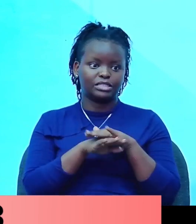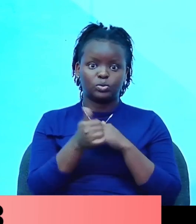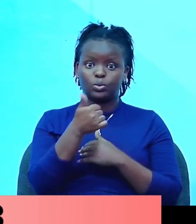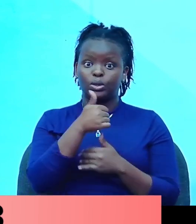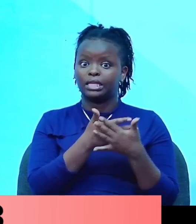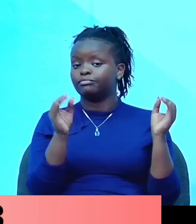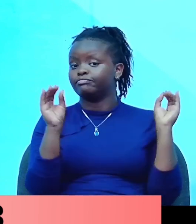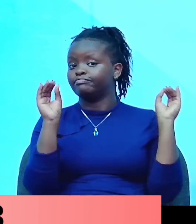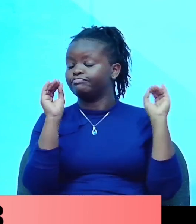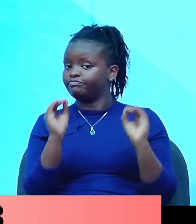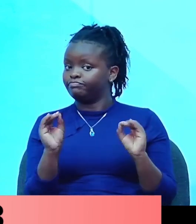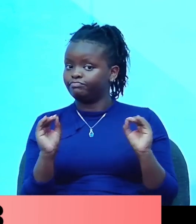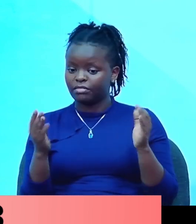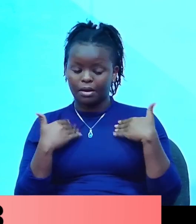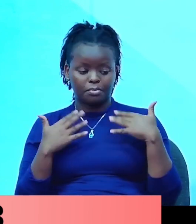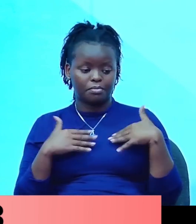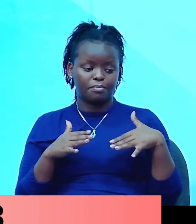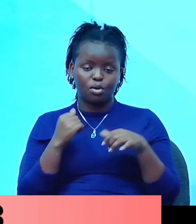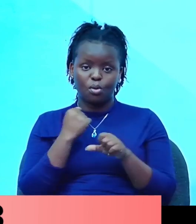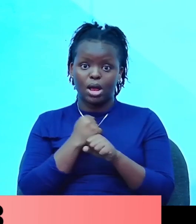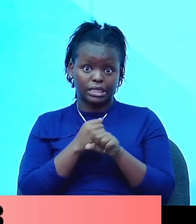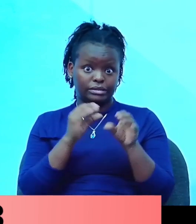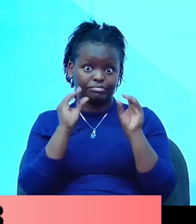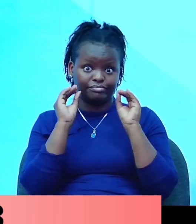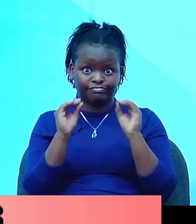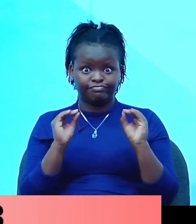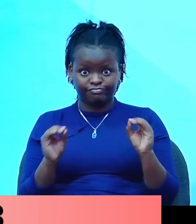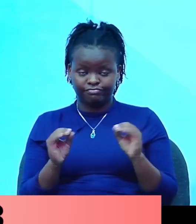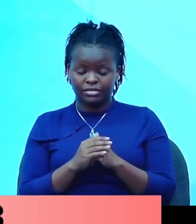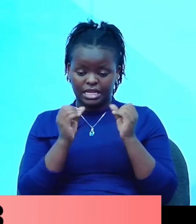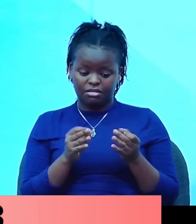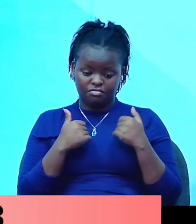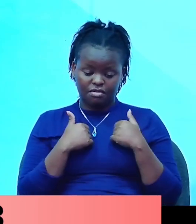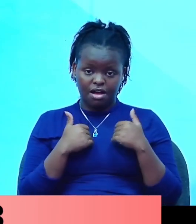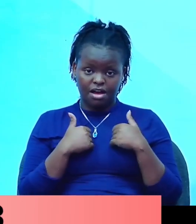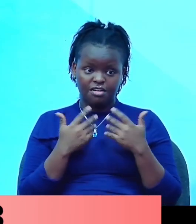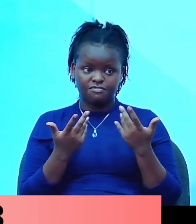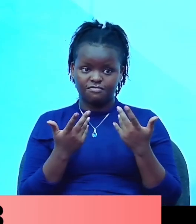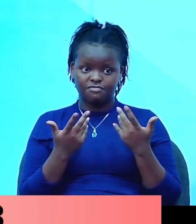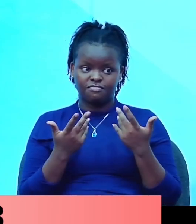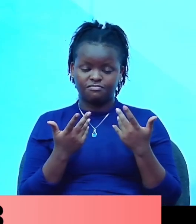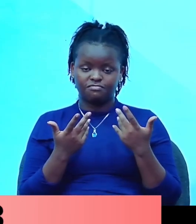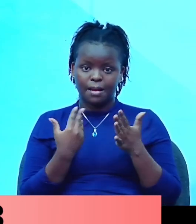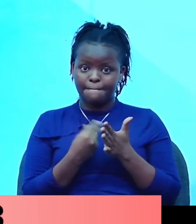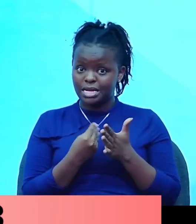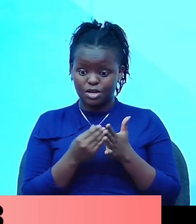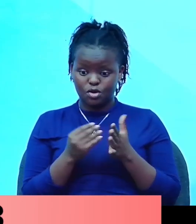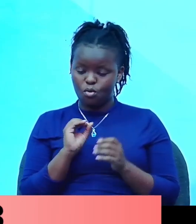Right. People were not working. So if you didn't have some form of buffer, and sometimes we're not